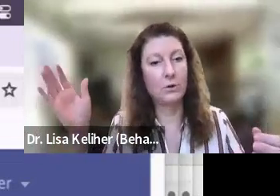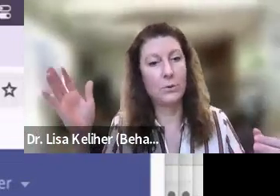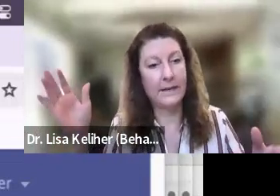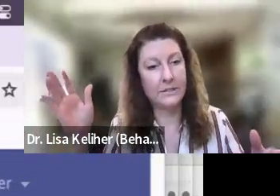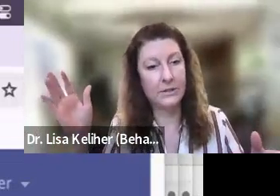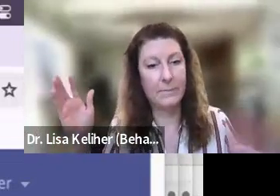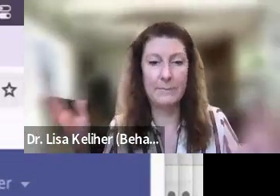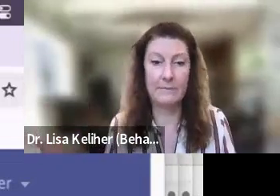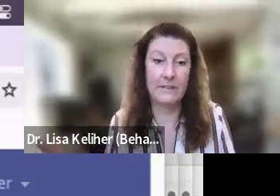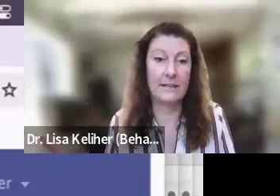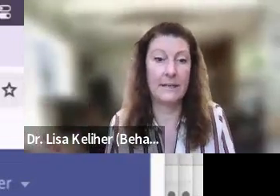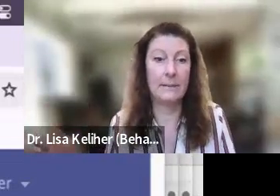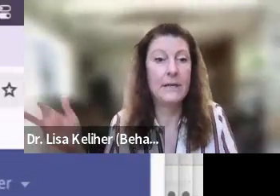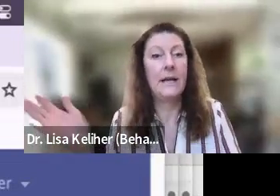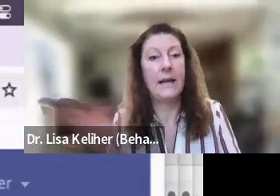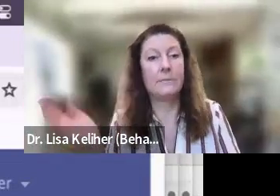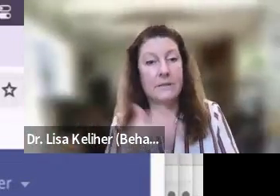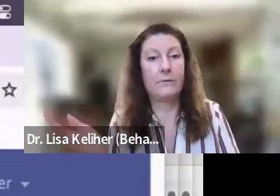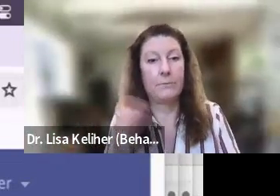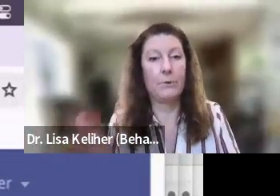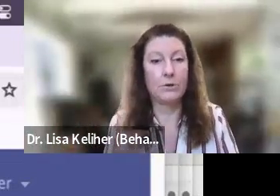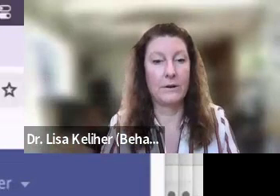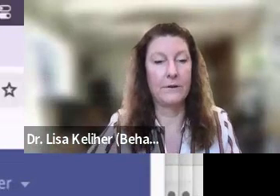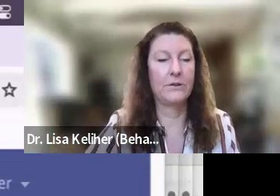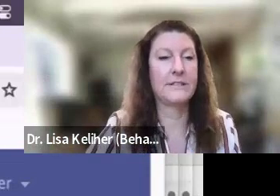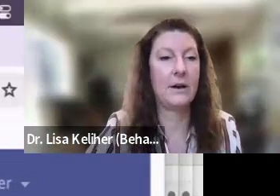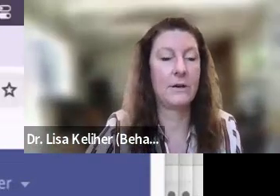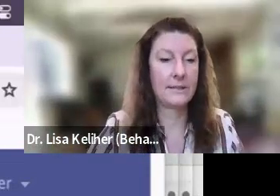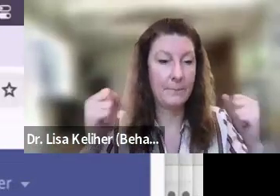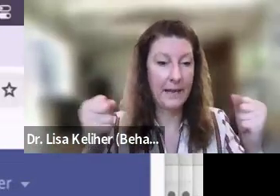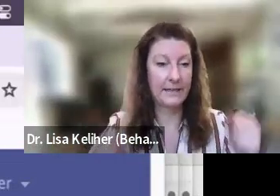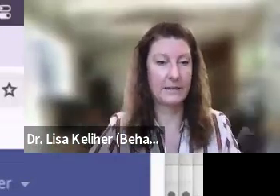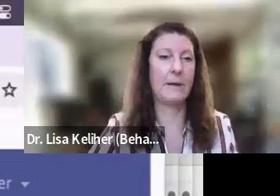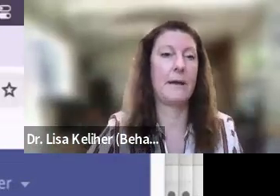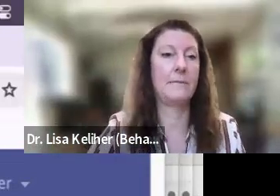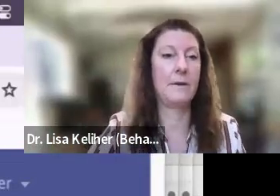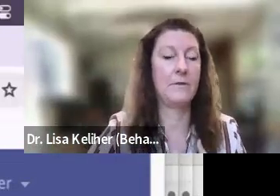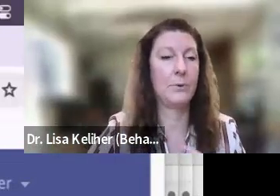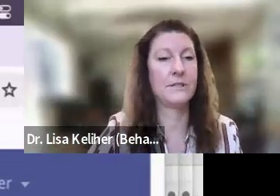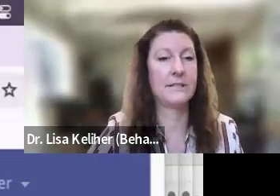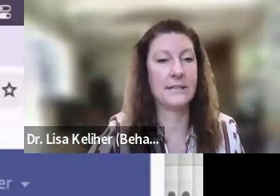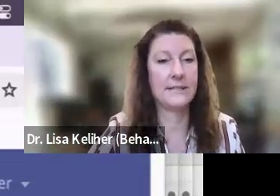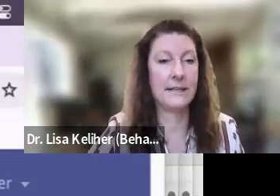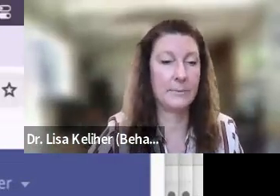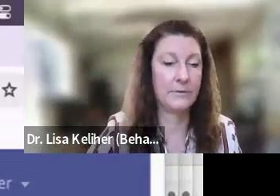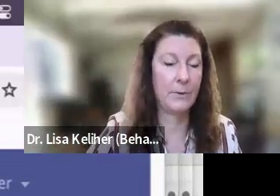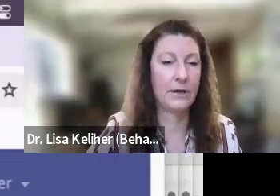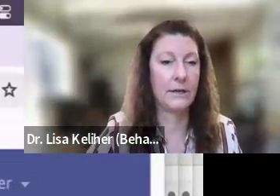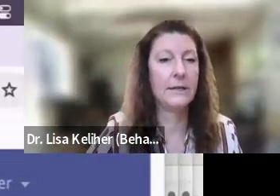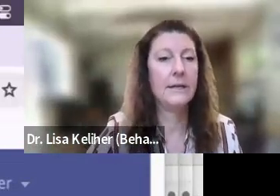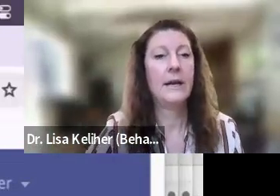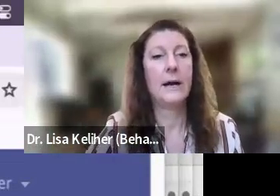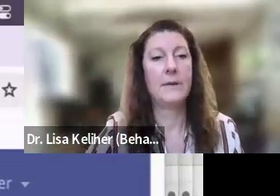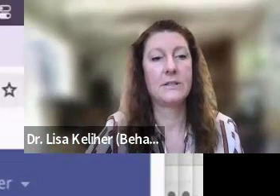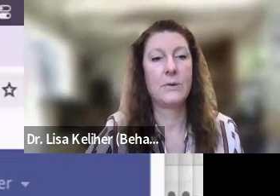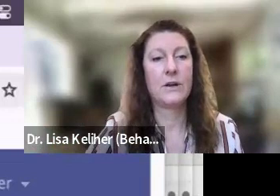trying to go to a binder that might be even locked up and flip through and try to figure this out because I'm panicking. My favorite person is standing in the middle of a parking